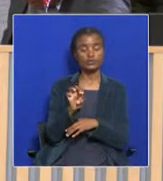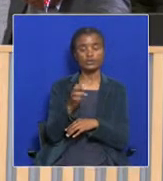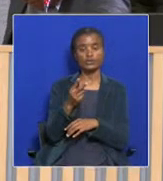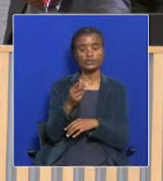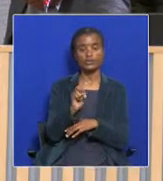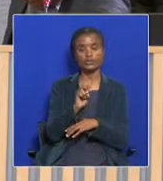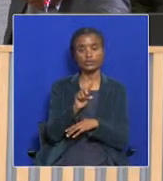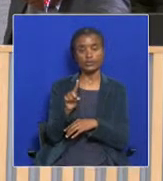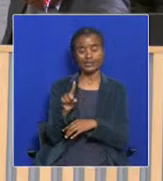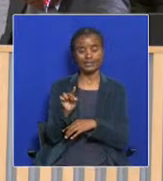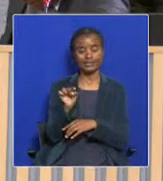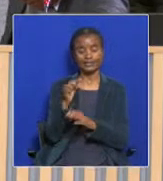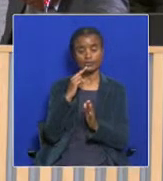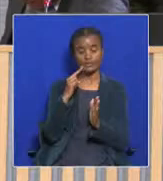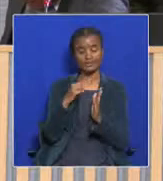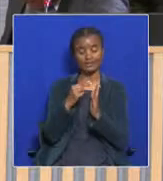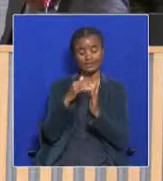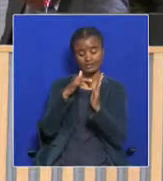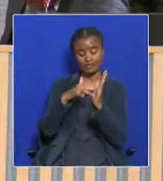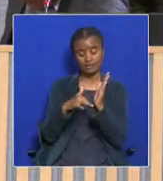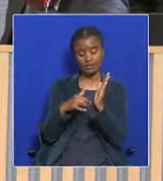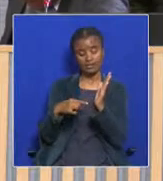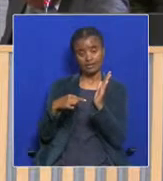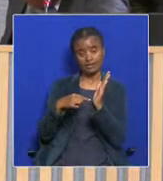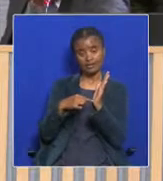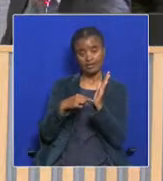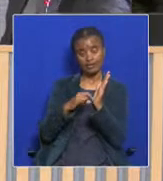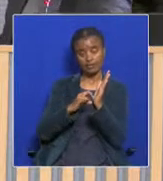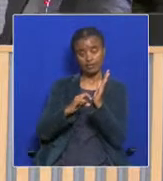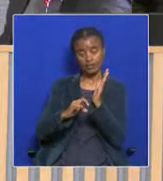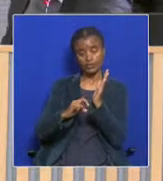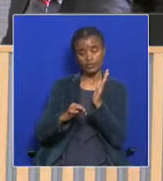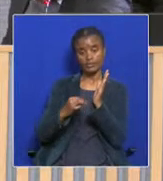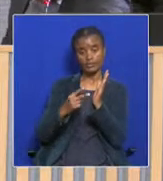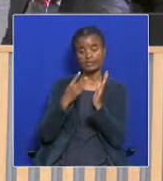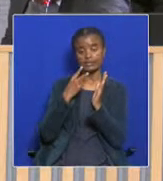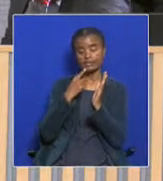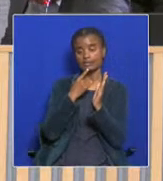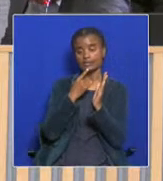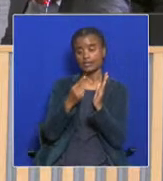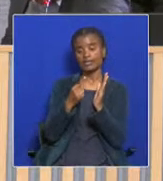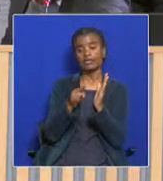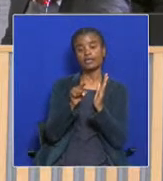further down, they say the estimated value of the drugs seized,